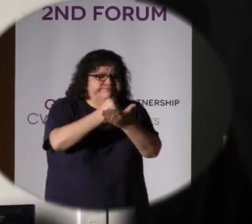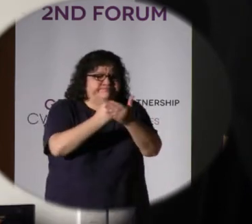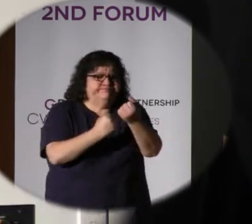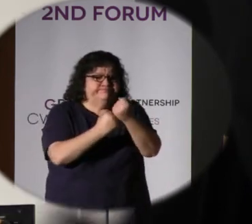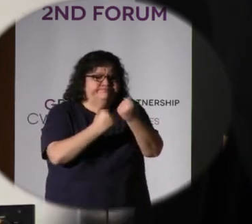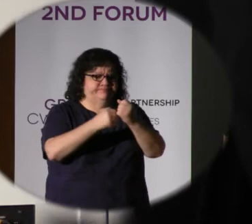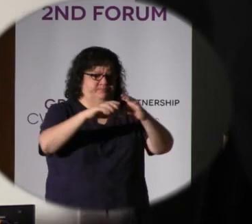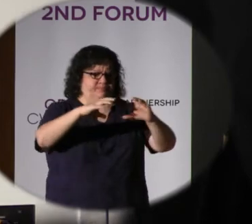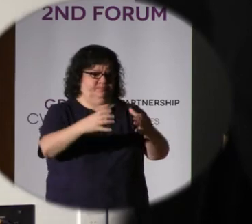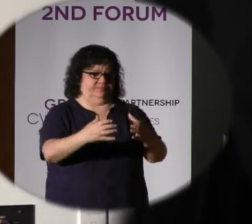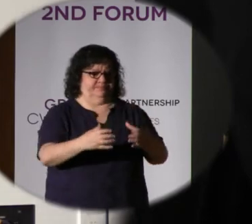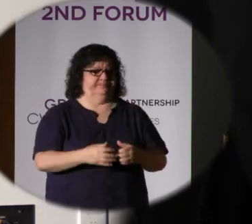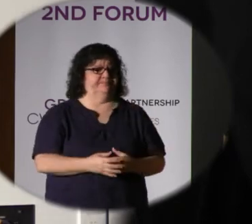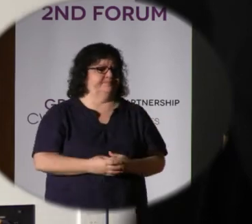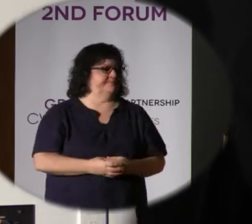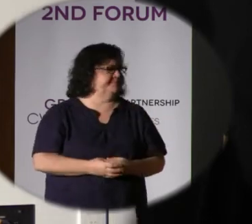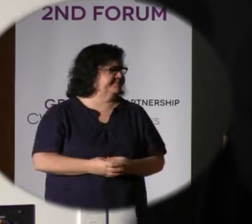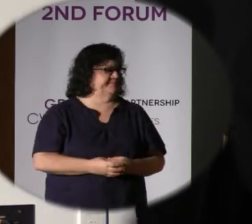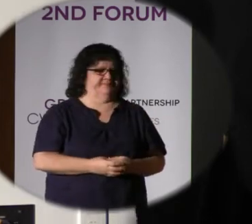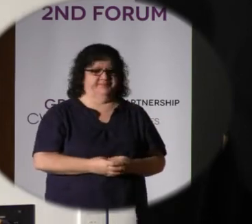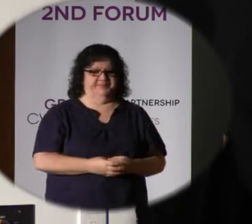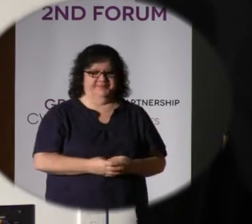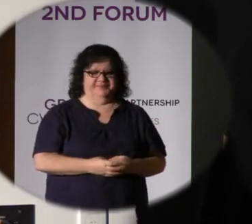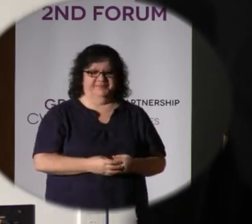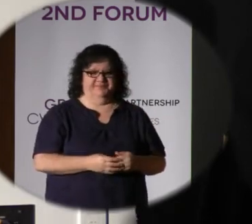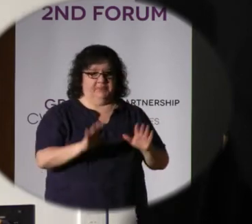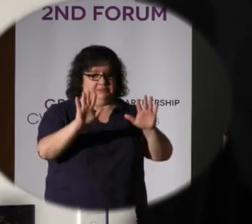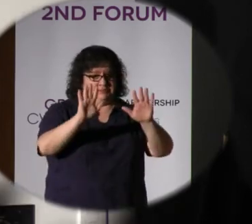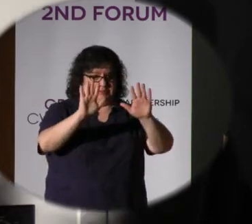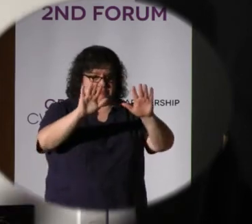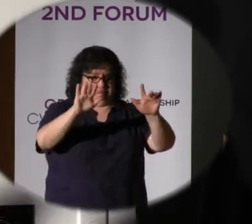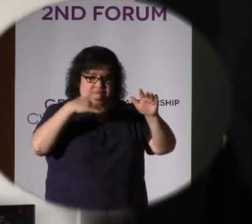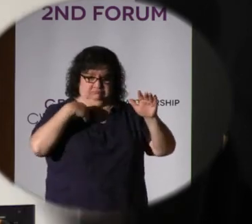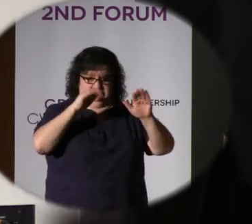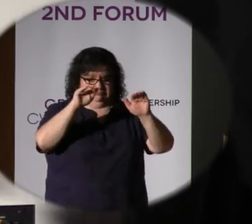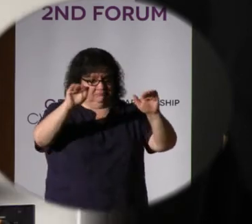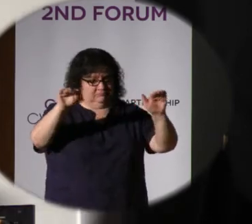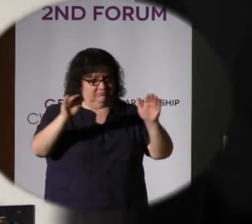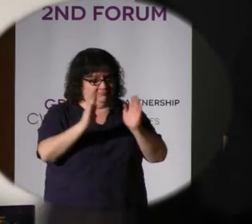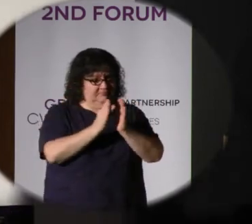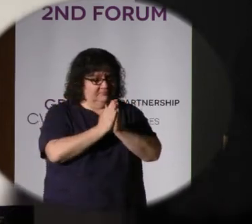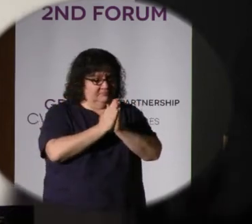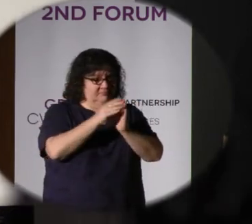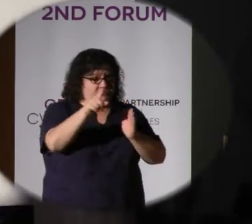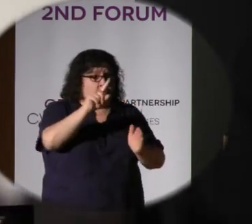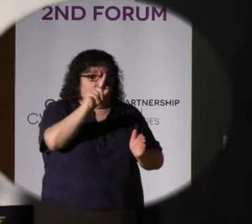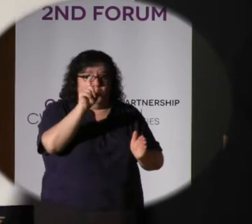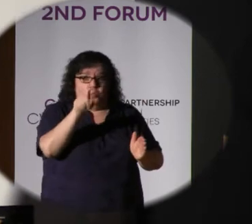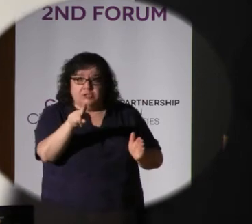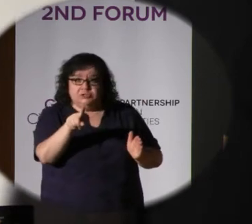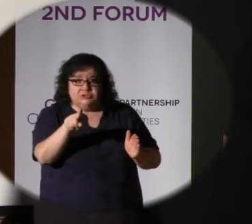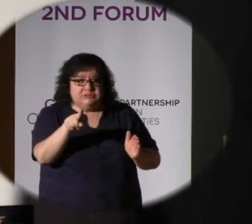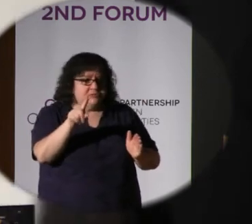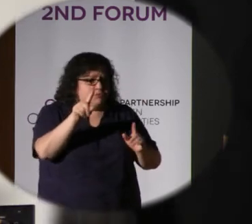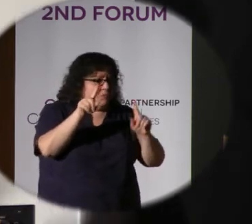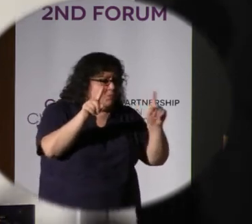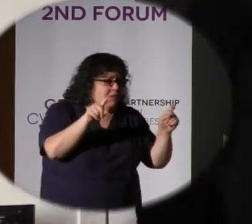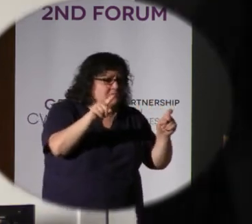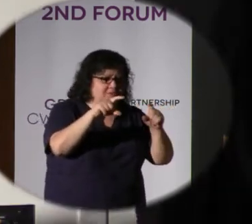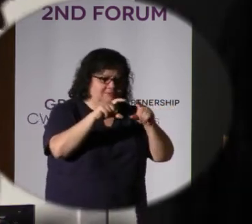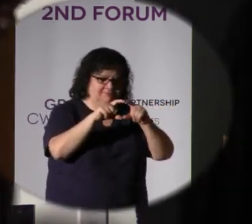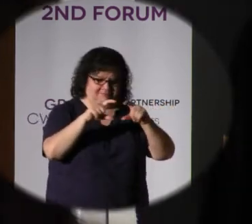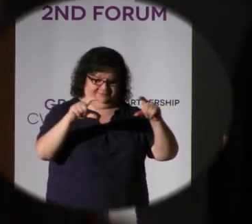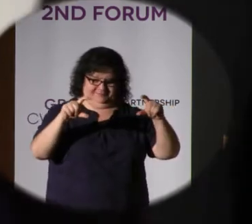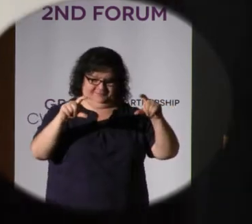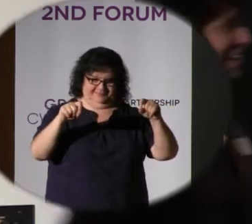you have questions or comments that you want discussed, to start filling out those yellow forms. Valerie?